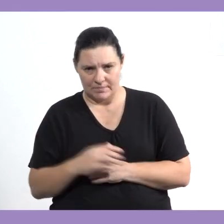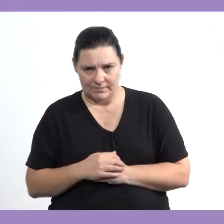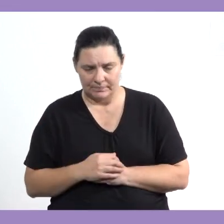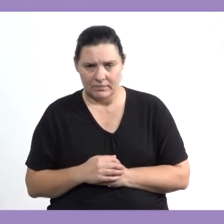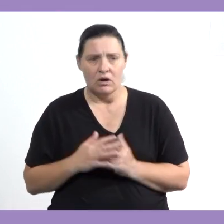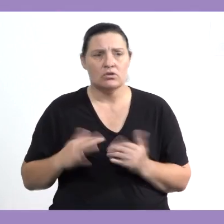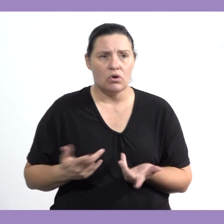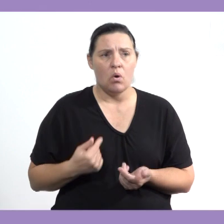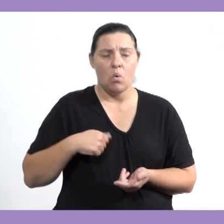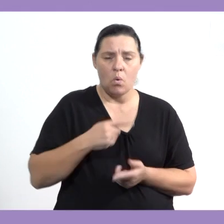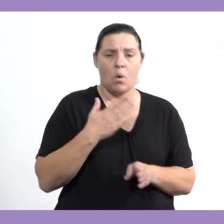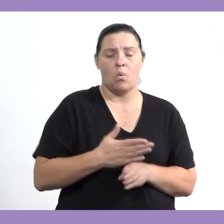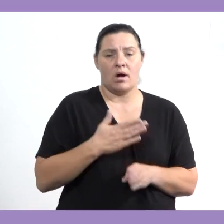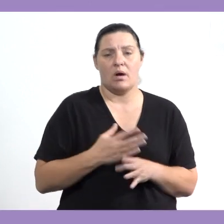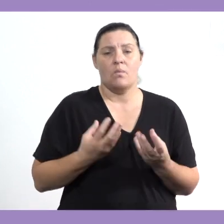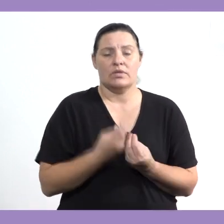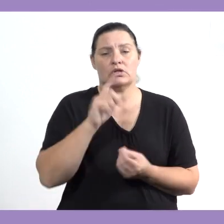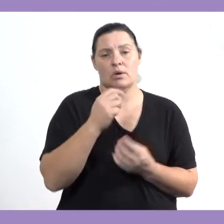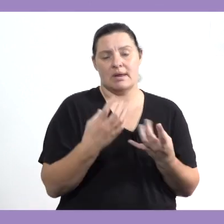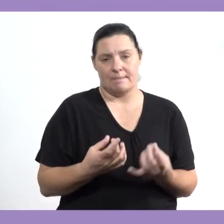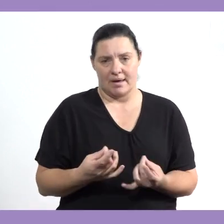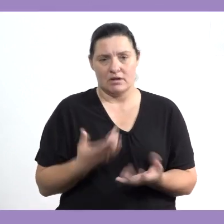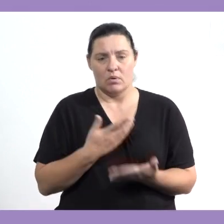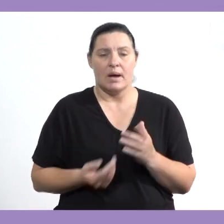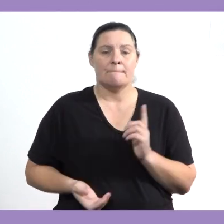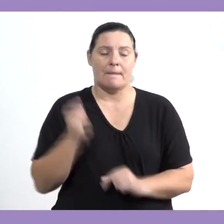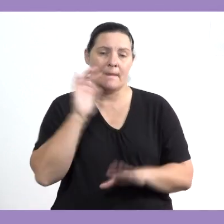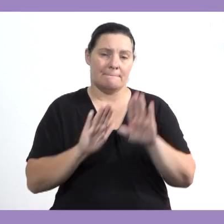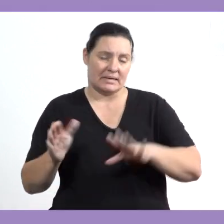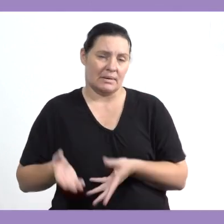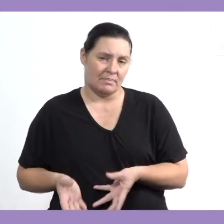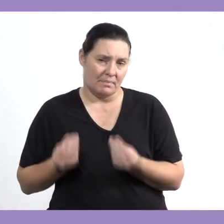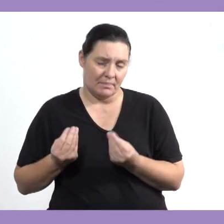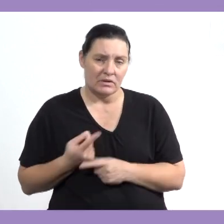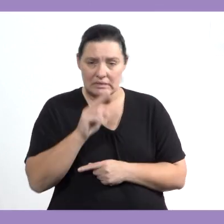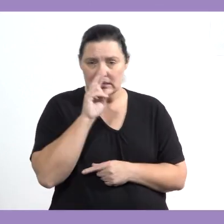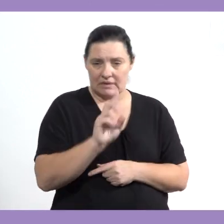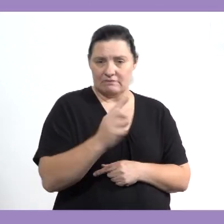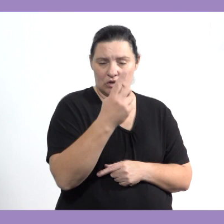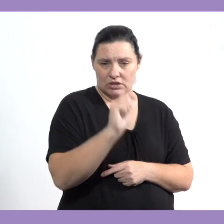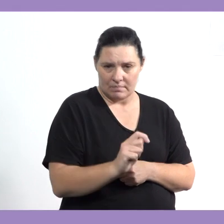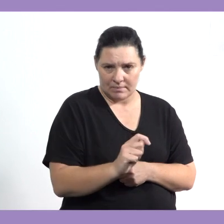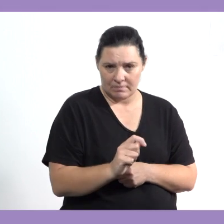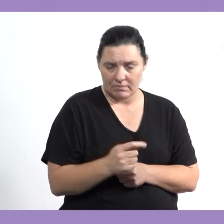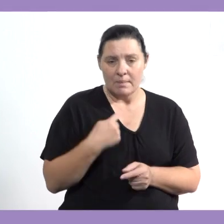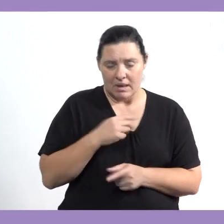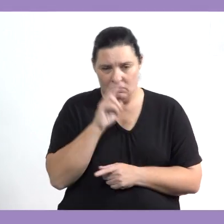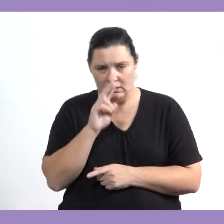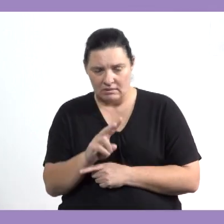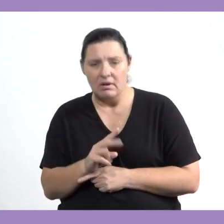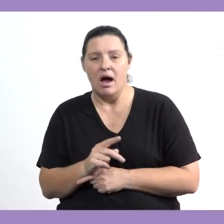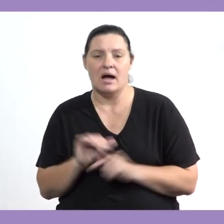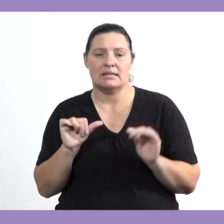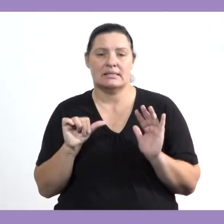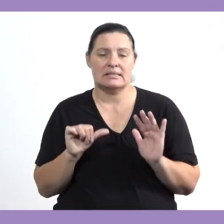again my fourth term. So we are working with the term numbers so that we can get that pattern. And when I look at my first term, then I am going